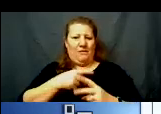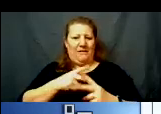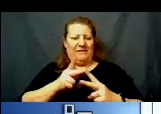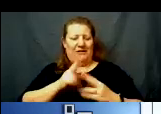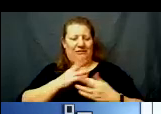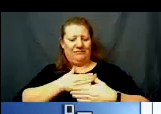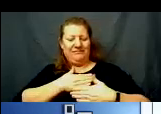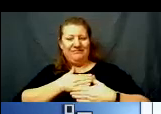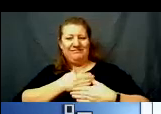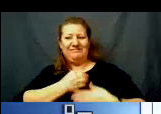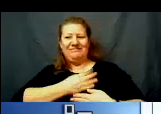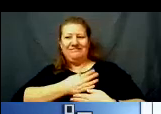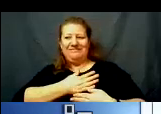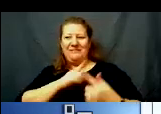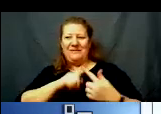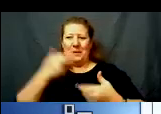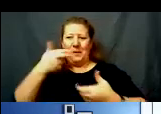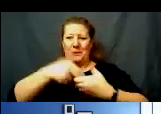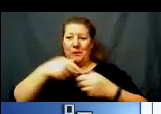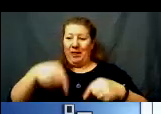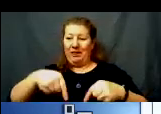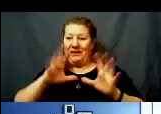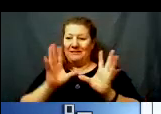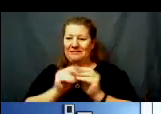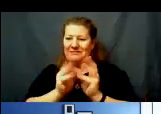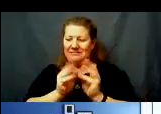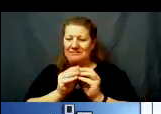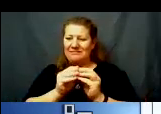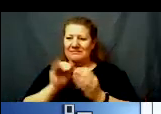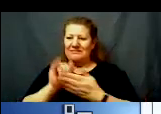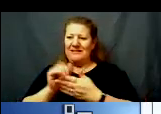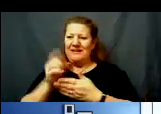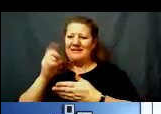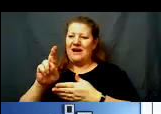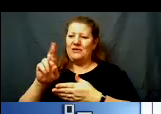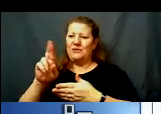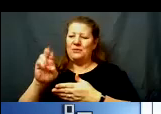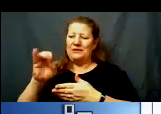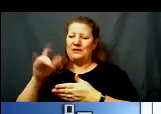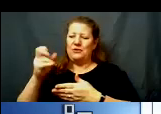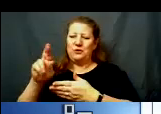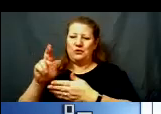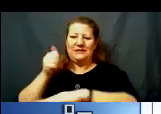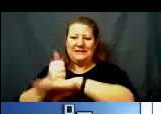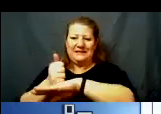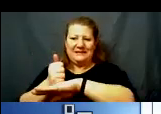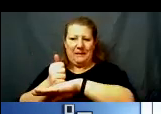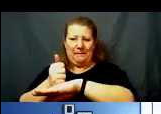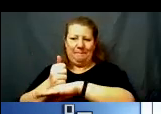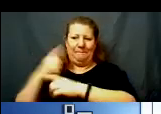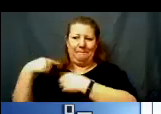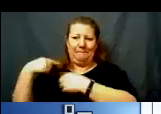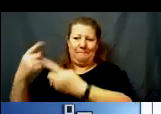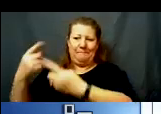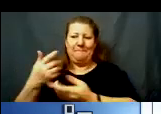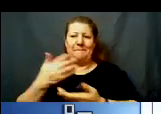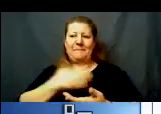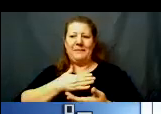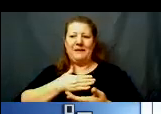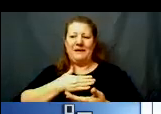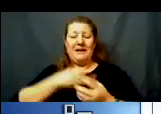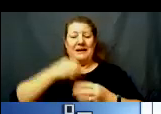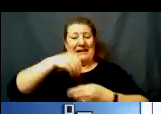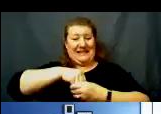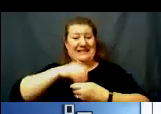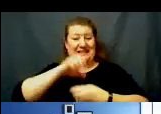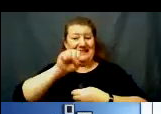to be a part of this important series that Dr. Rieger set up. And I bring you greetings from Santa Barbara,